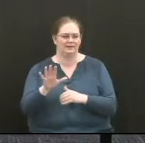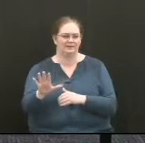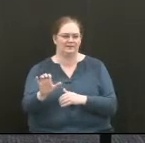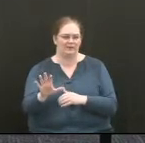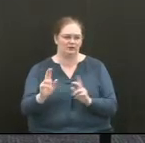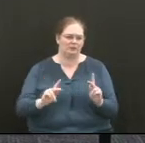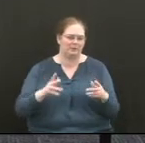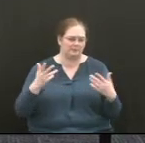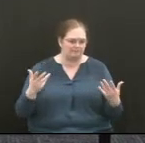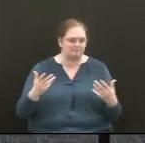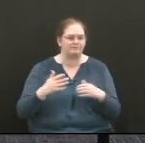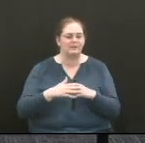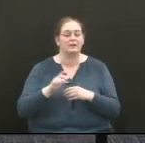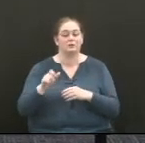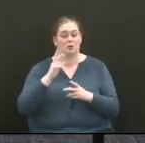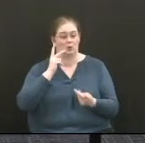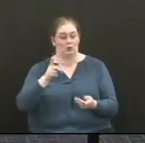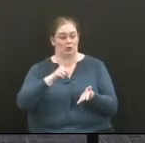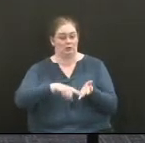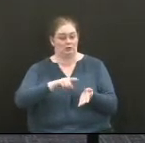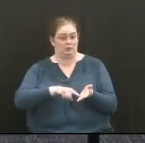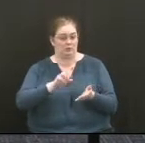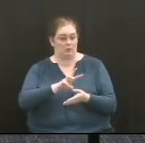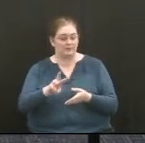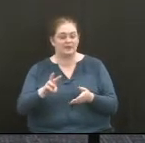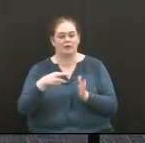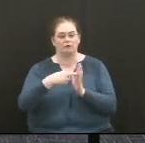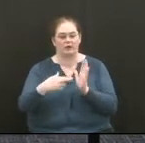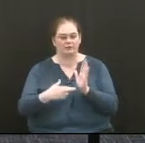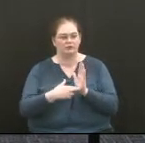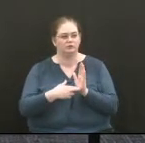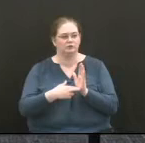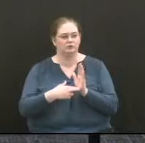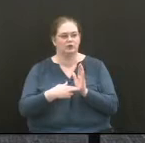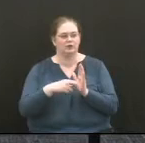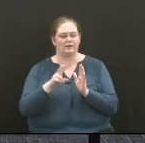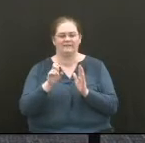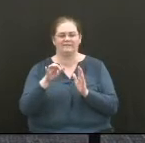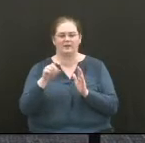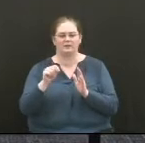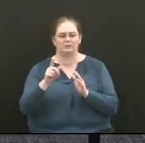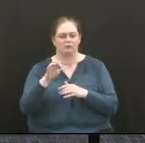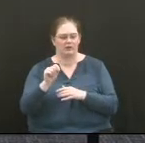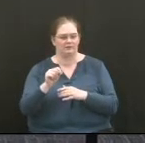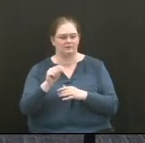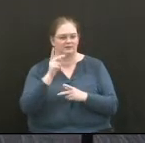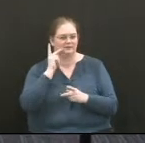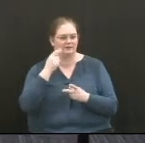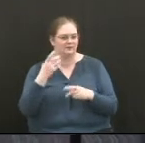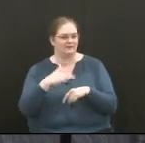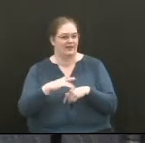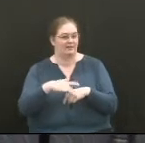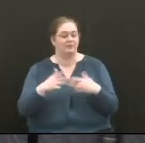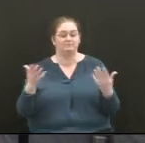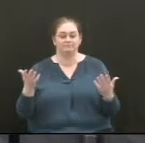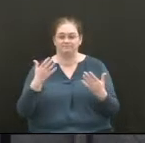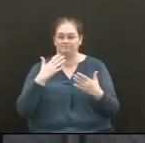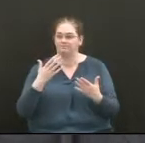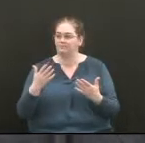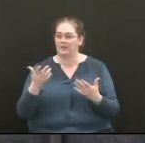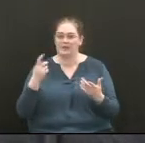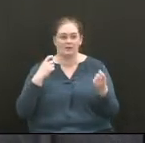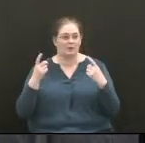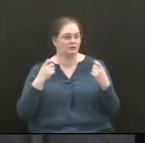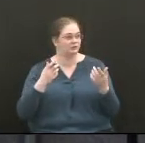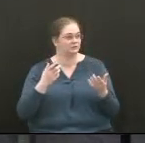So get on that website and register on Eventbrite when it becomes available. And that's all. Thank you. Any questions?